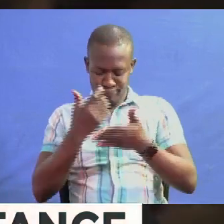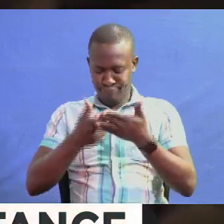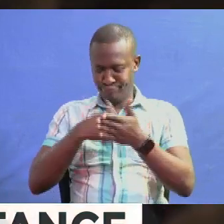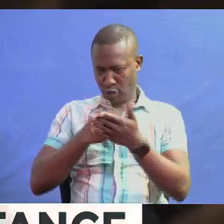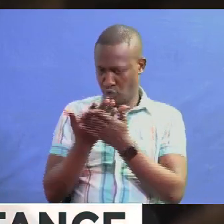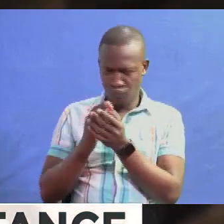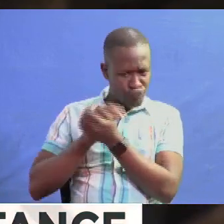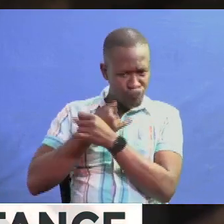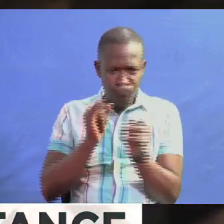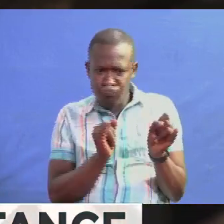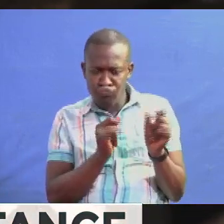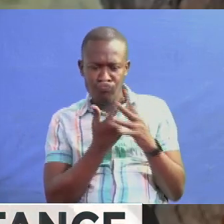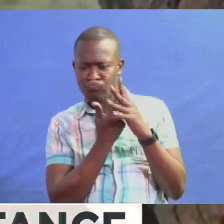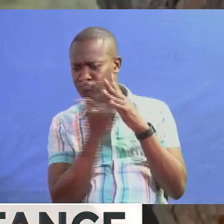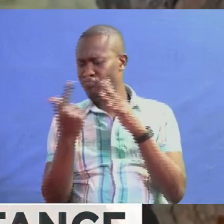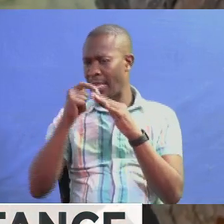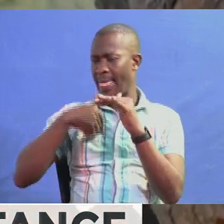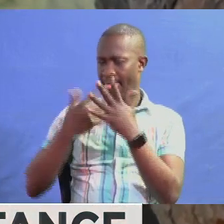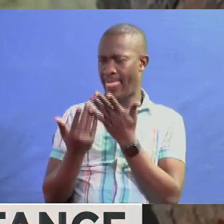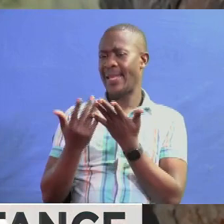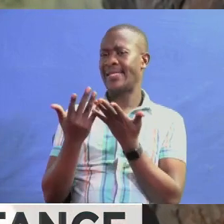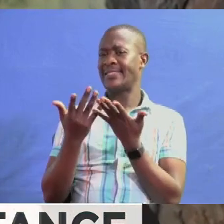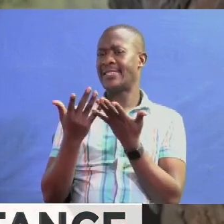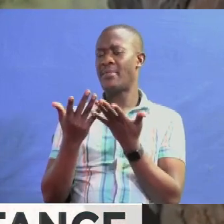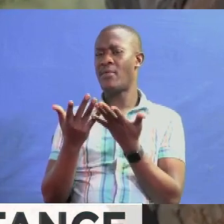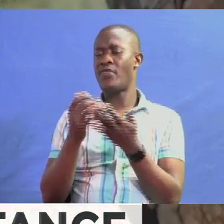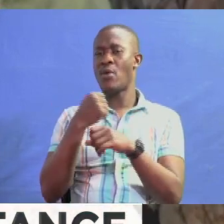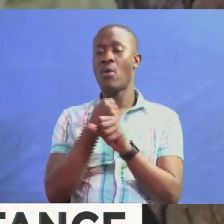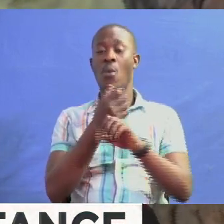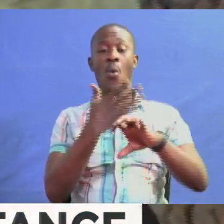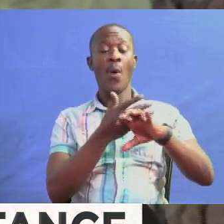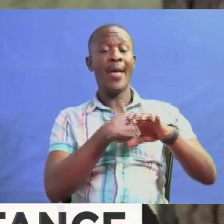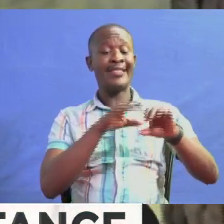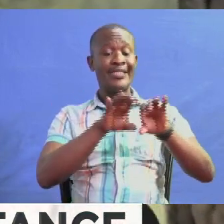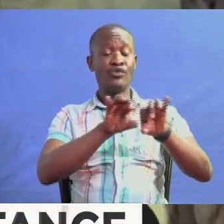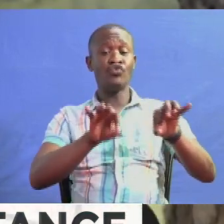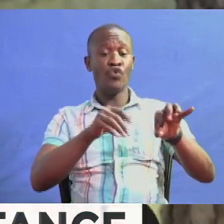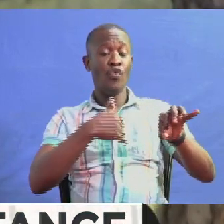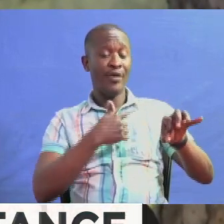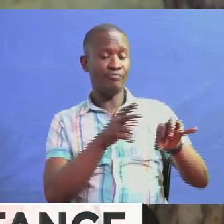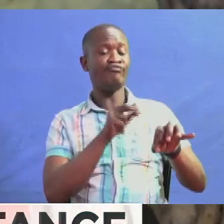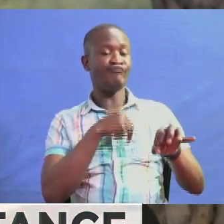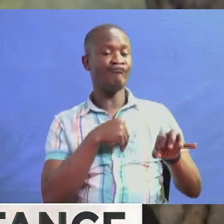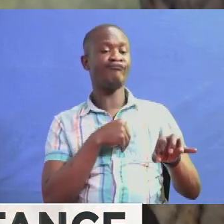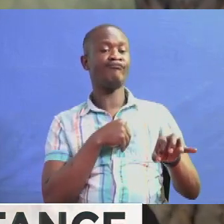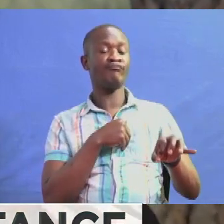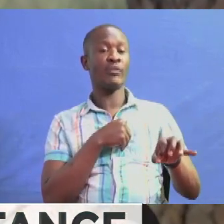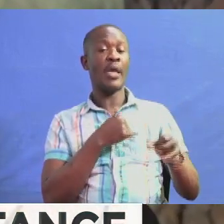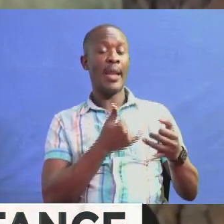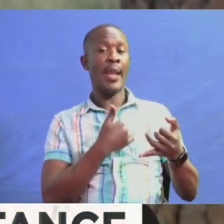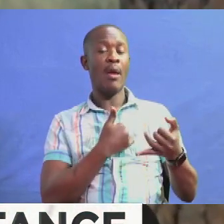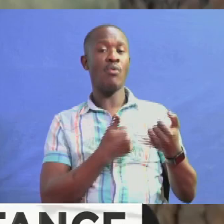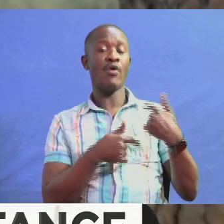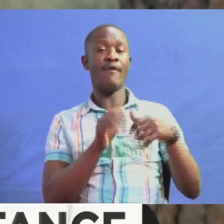disappear. It's a fungi way. So some of these wood chips that you see behind us, we've actually donated for the